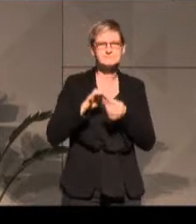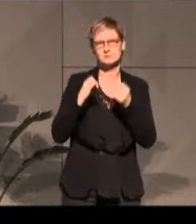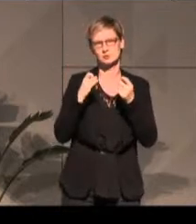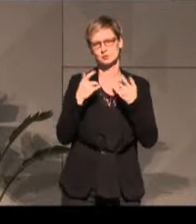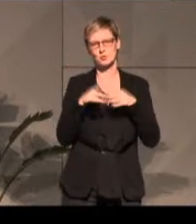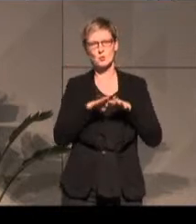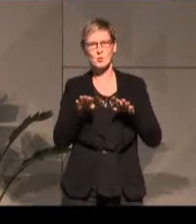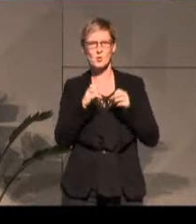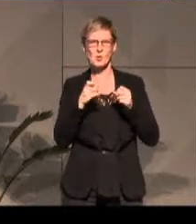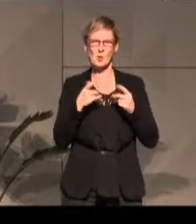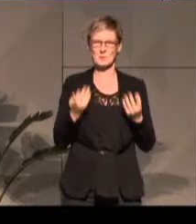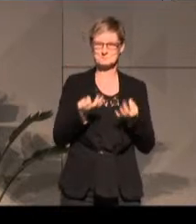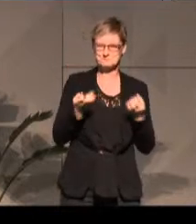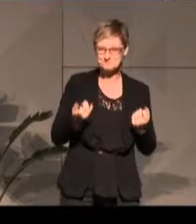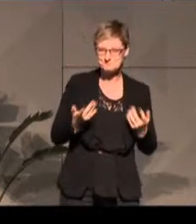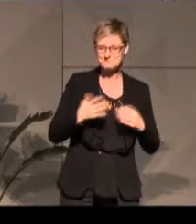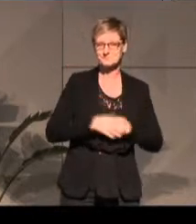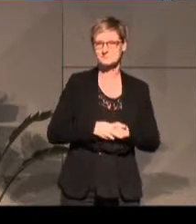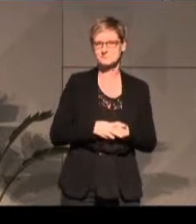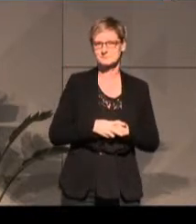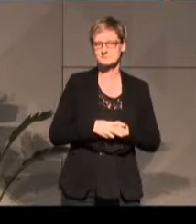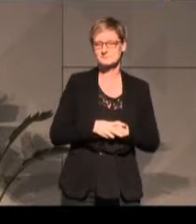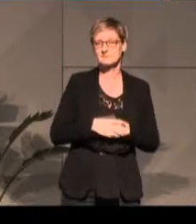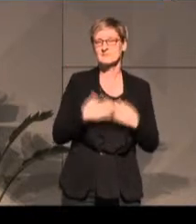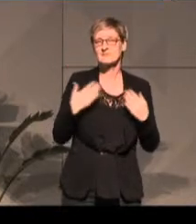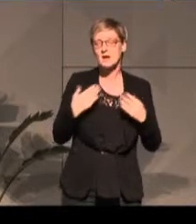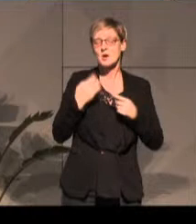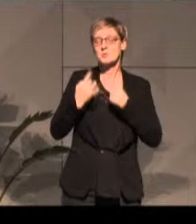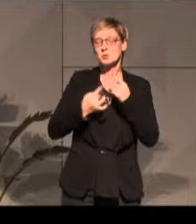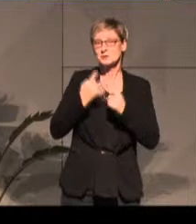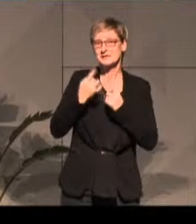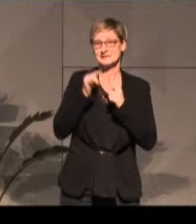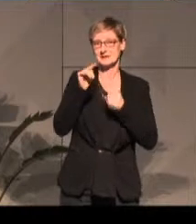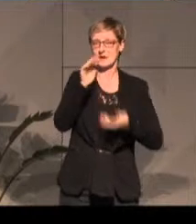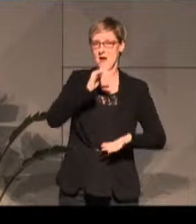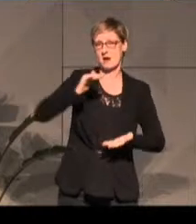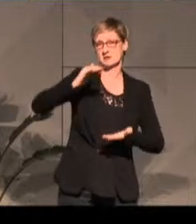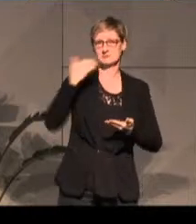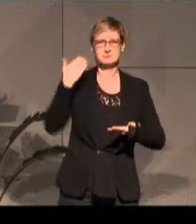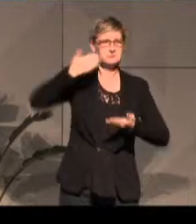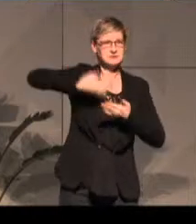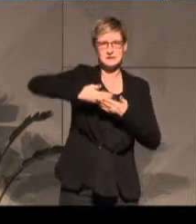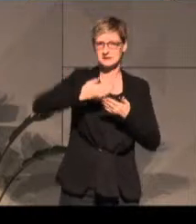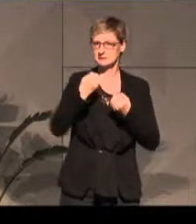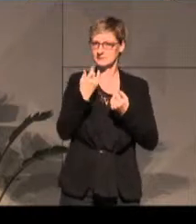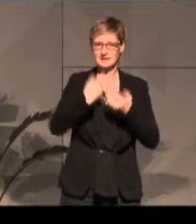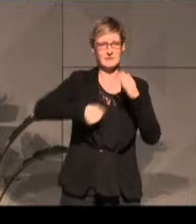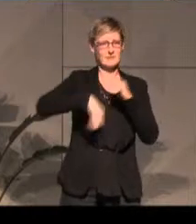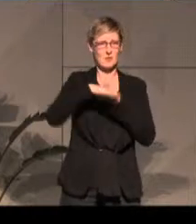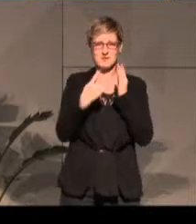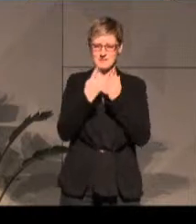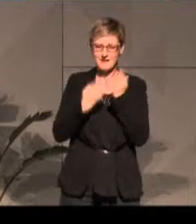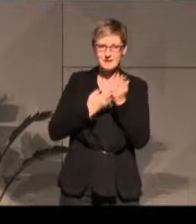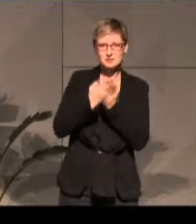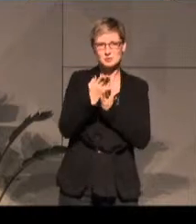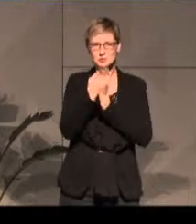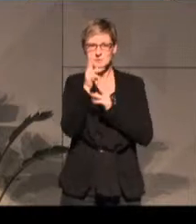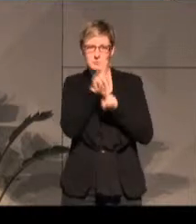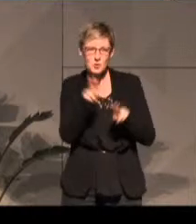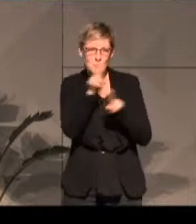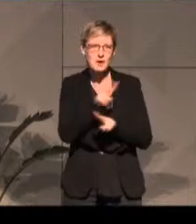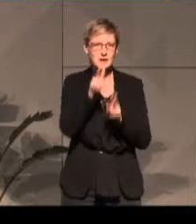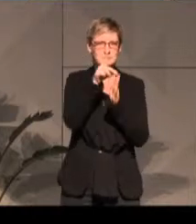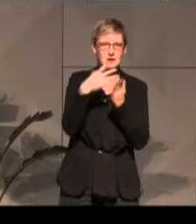represented in climate models. And the reason for this is that many of these processes have never been able